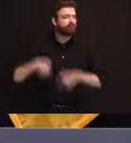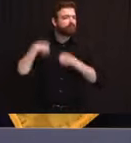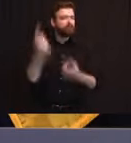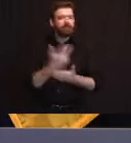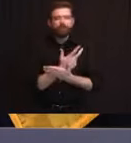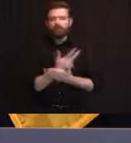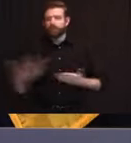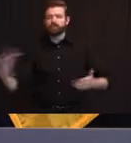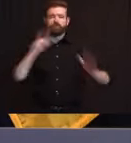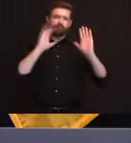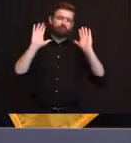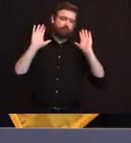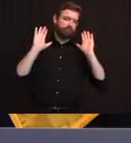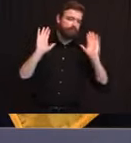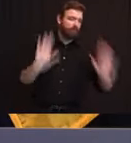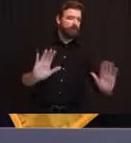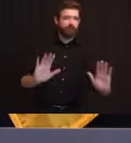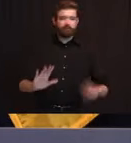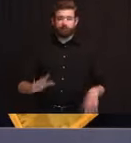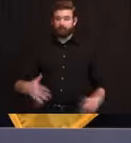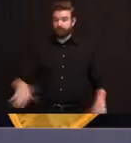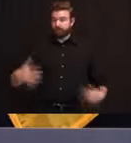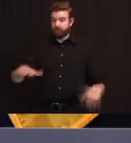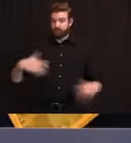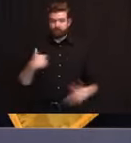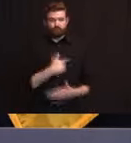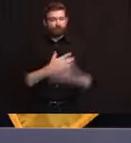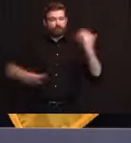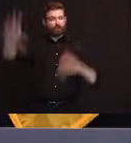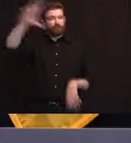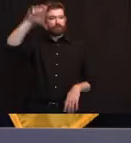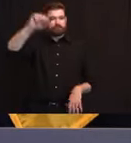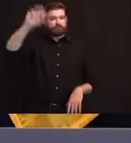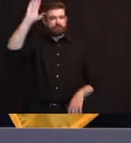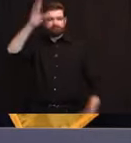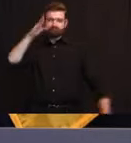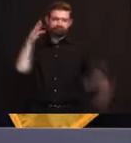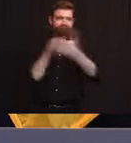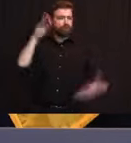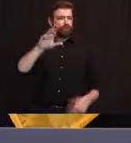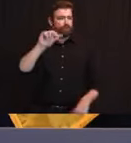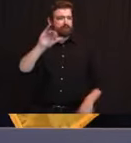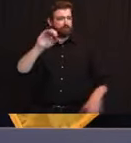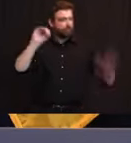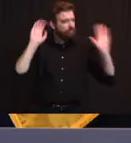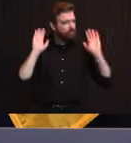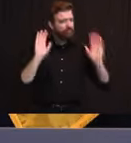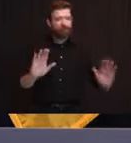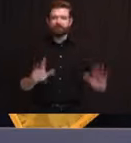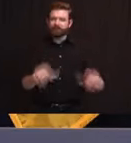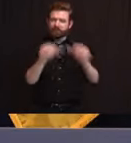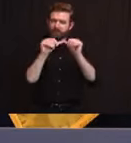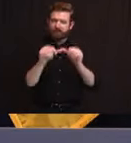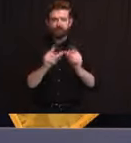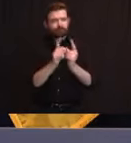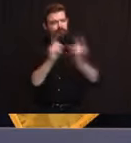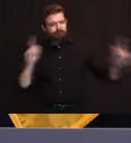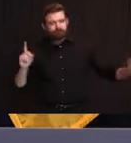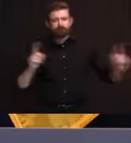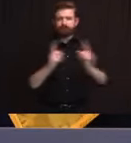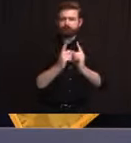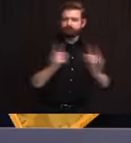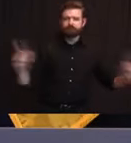nation's history against the stain of racism. Please keep all of the above up. There's no state like New Jersey. That